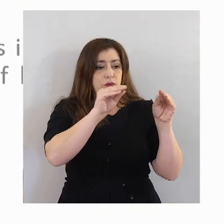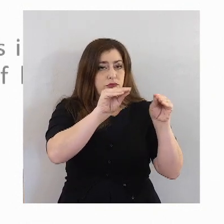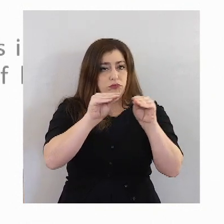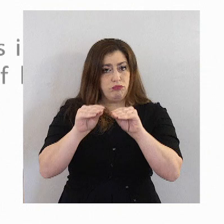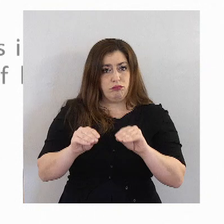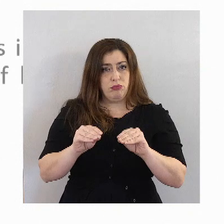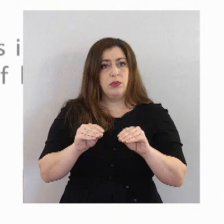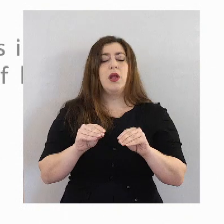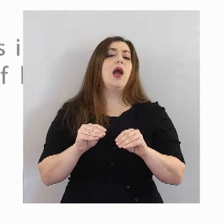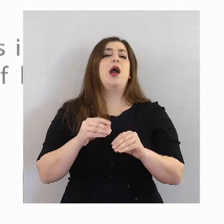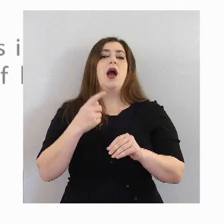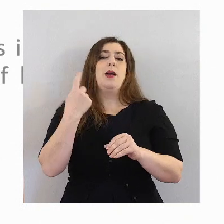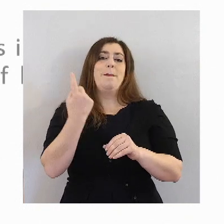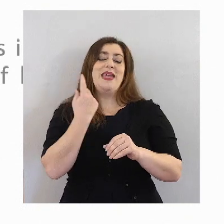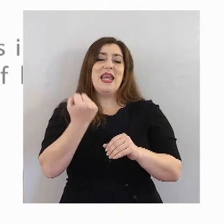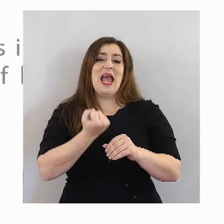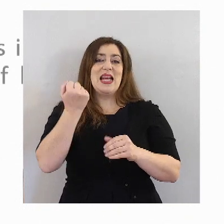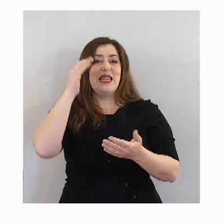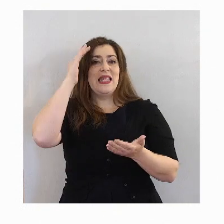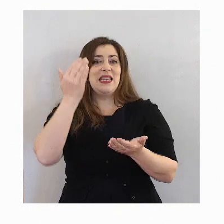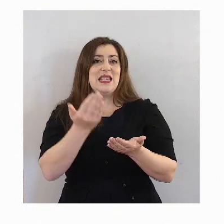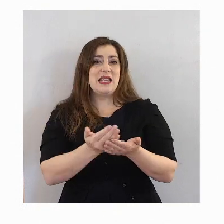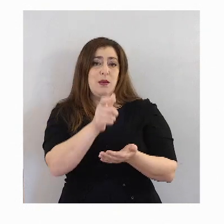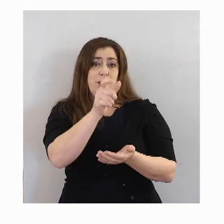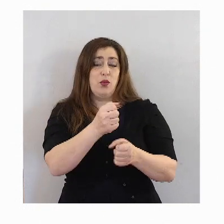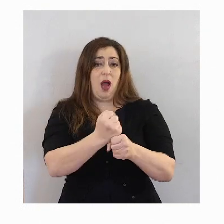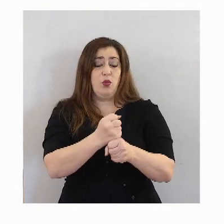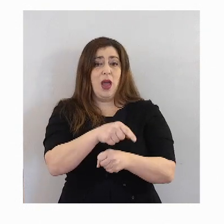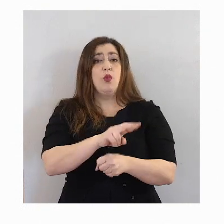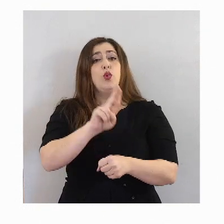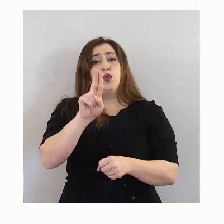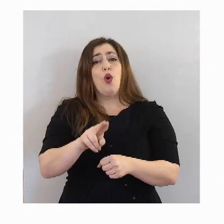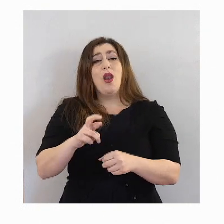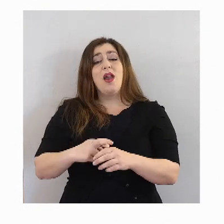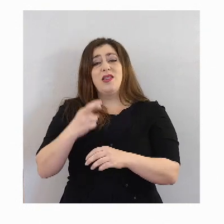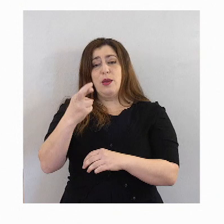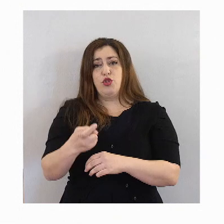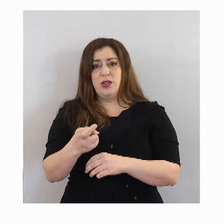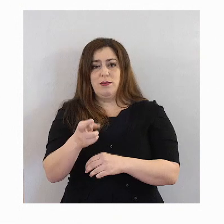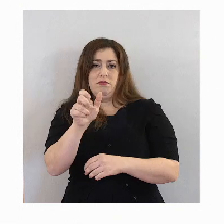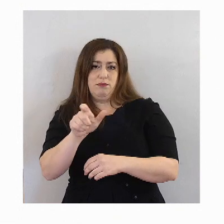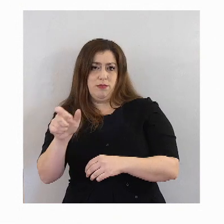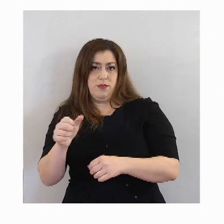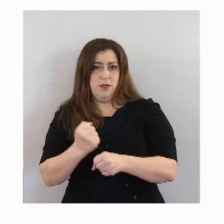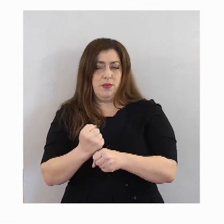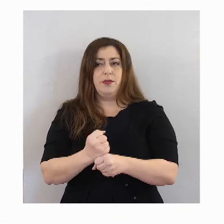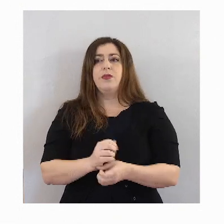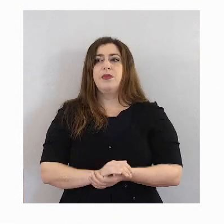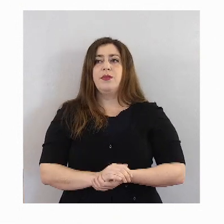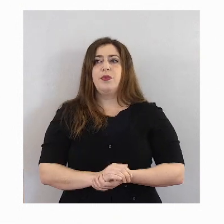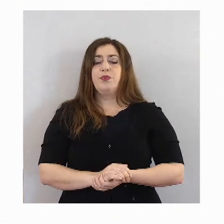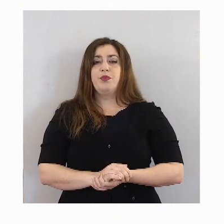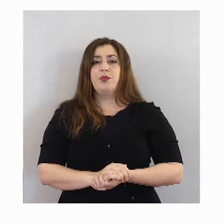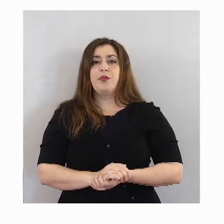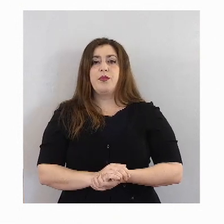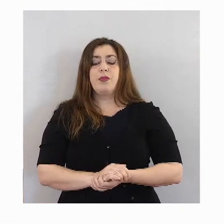and reception staff. So this was aimed at basically building the capacity